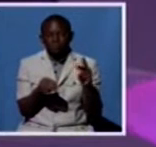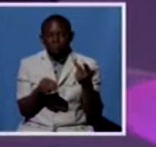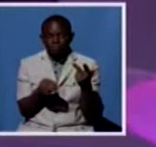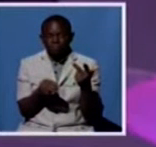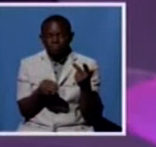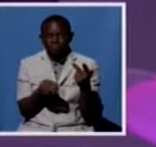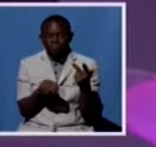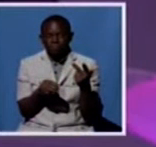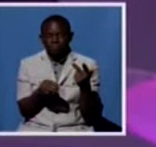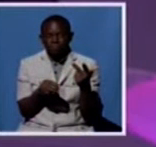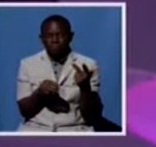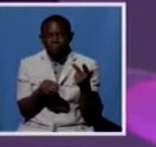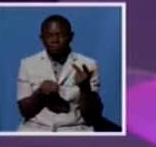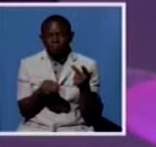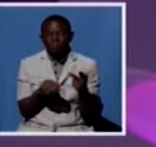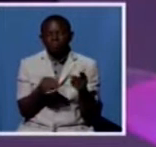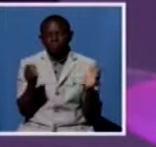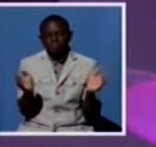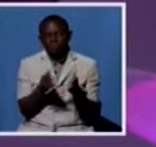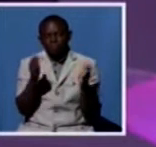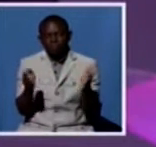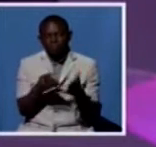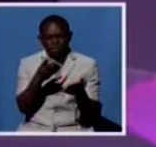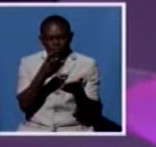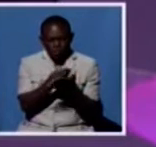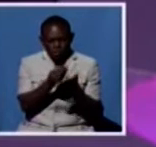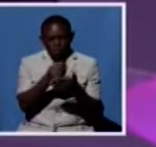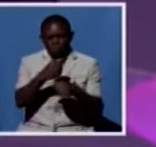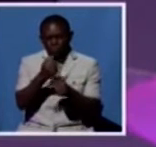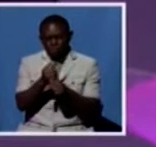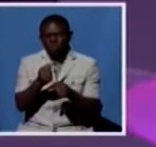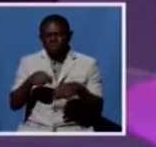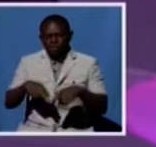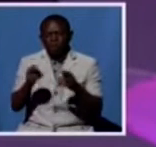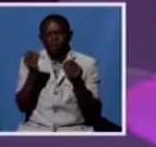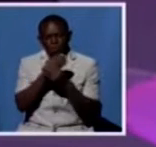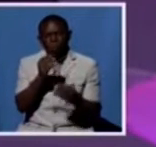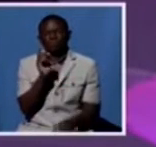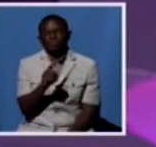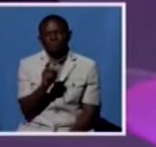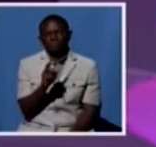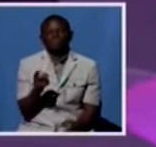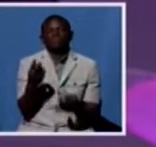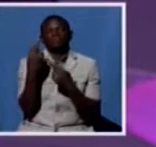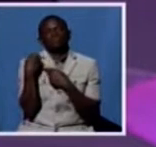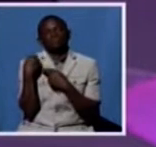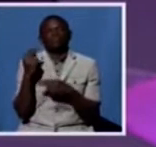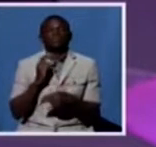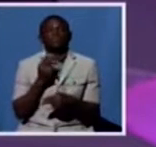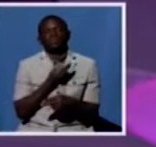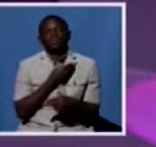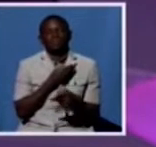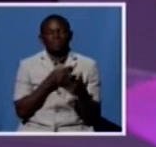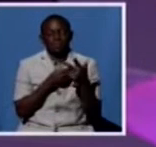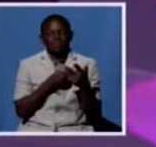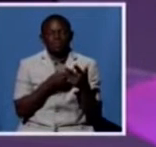is promoting value for money within the road sector. So if you look at resource mobilization, essentially we